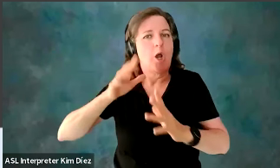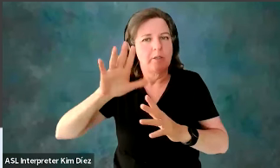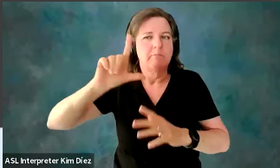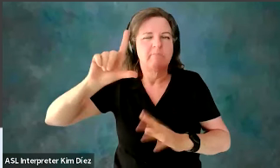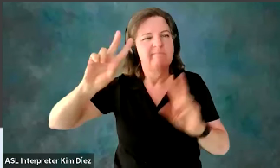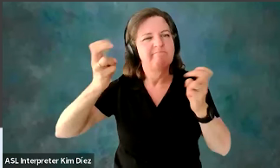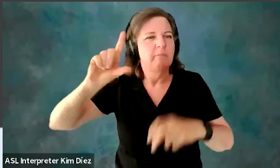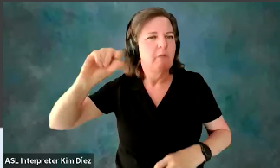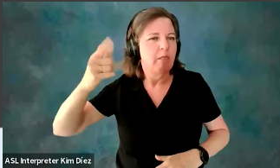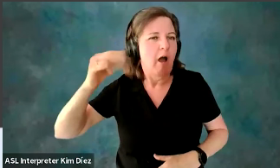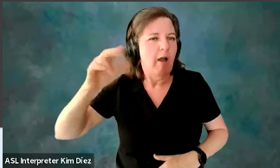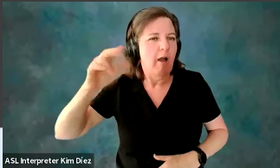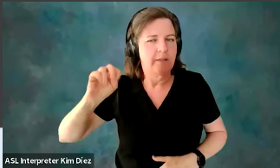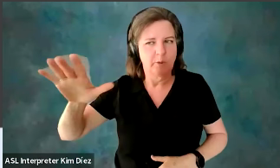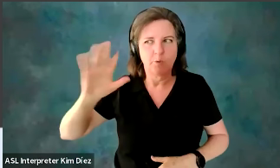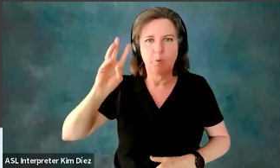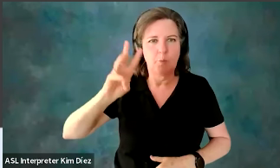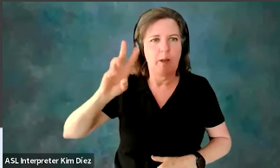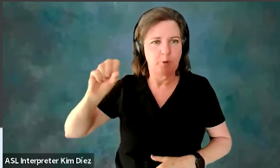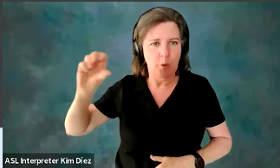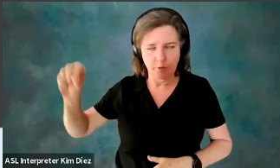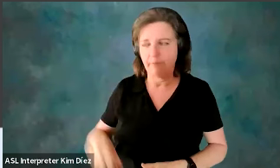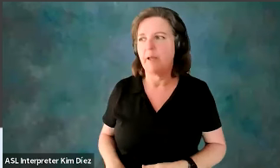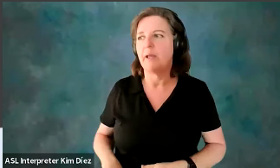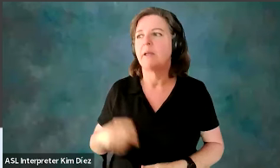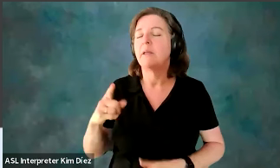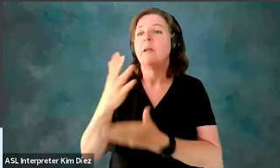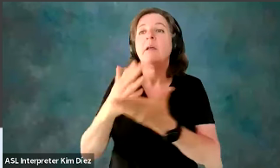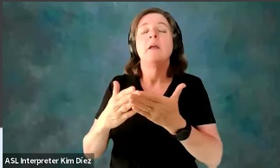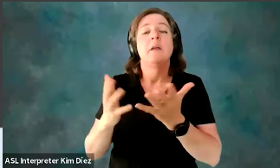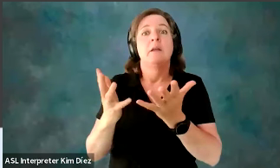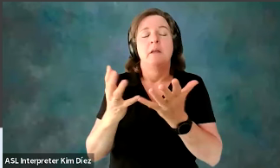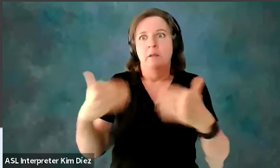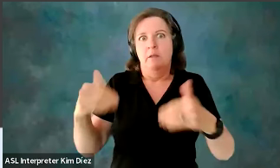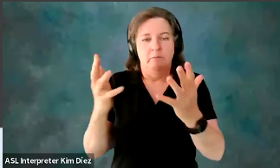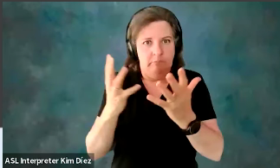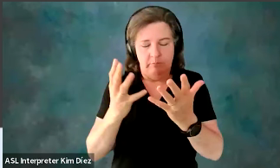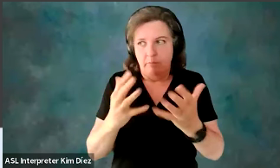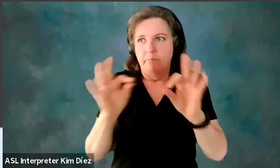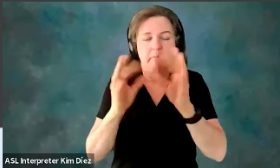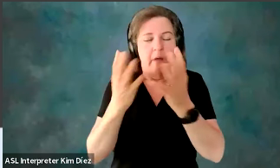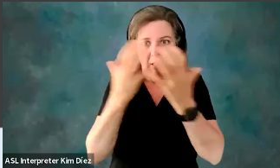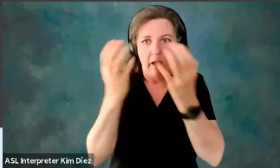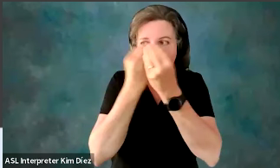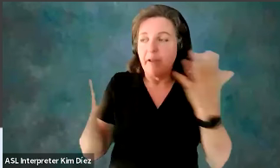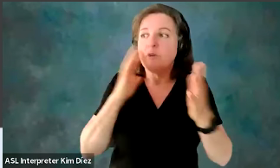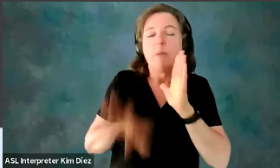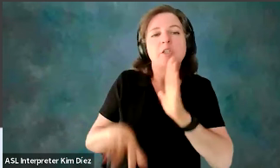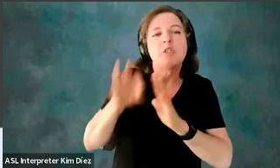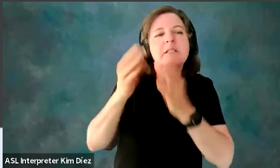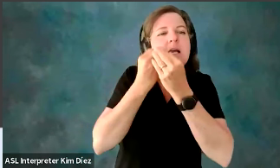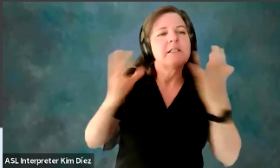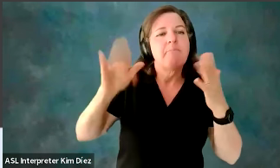tool. And the other thing that I find very important is find information by topic. You can